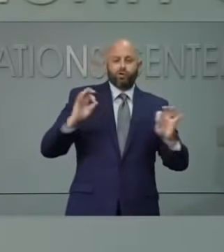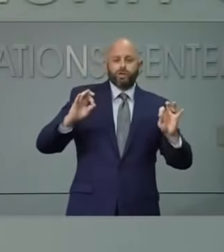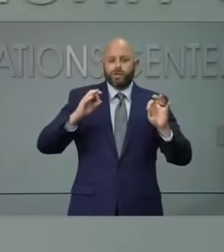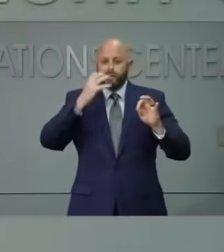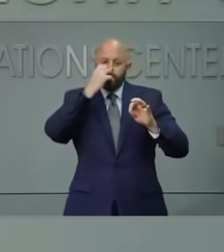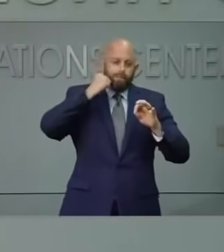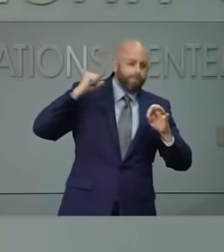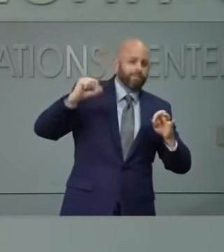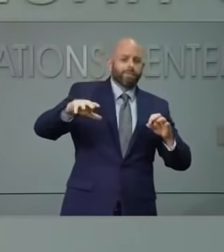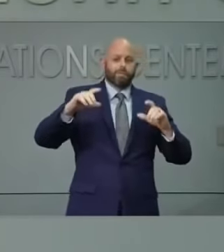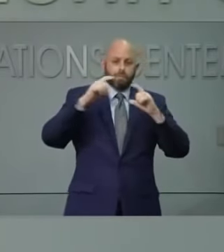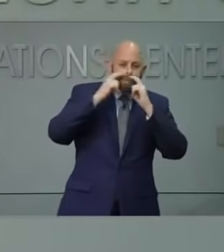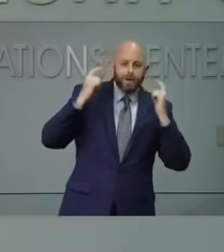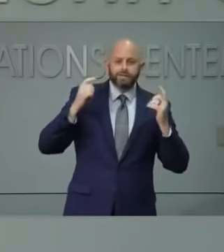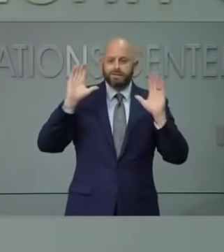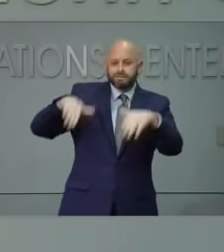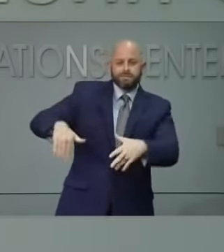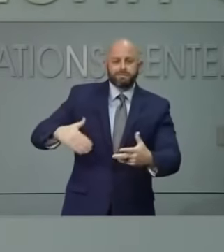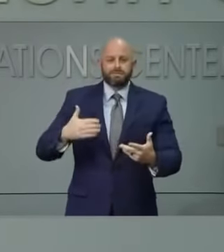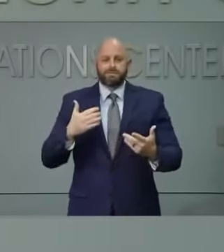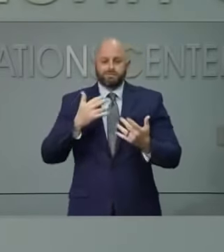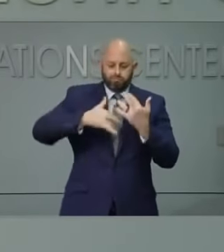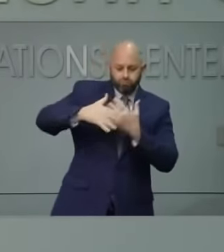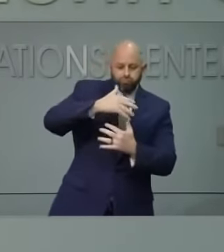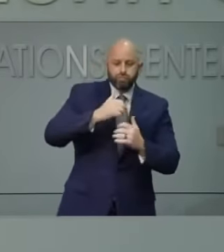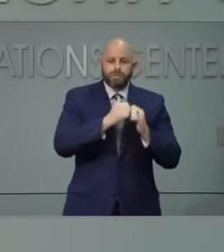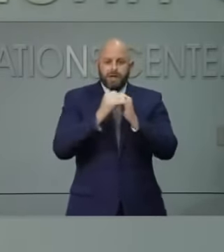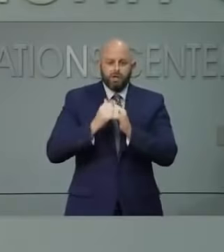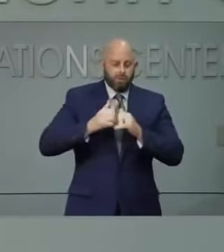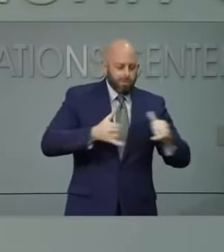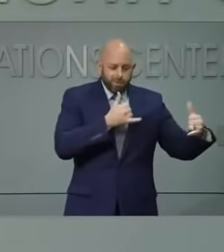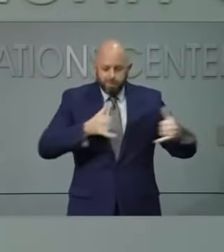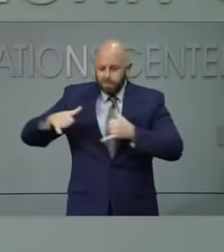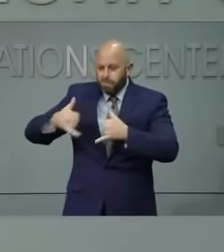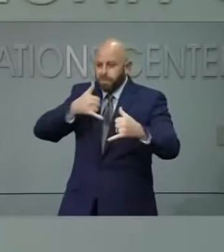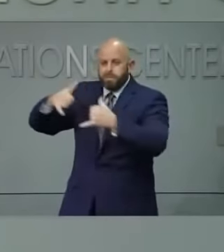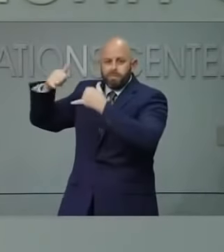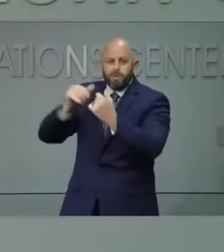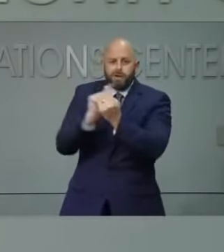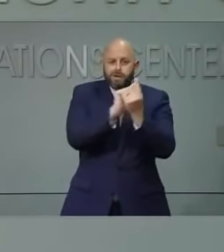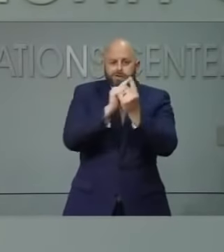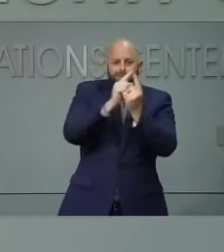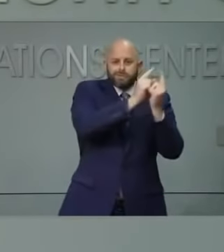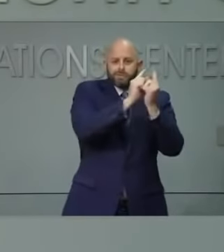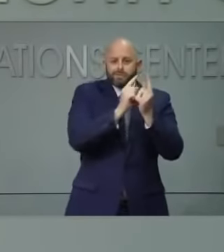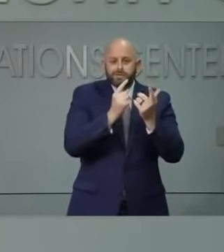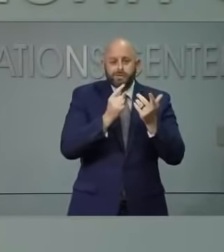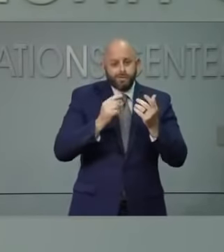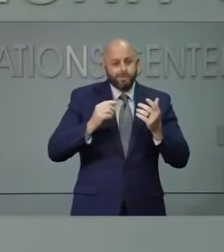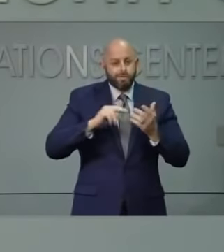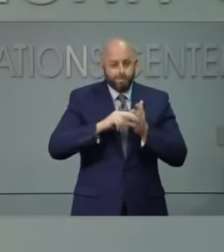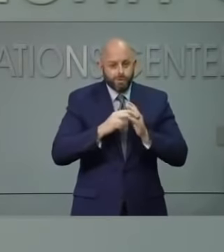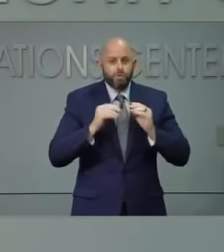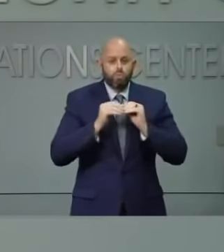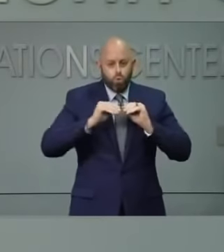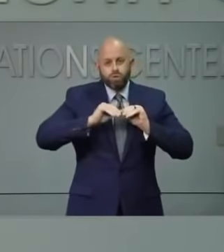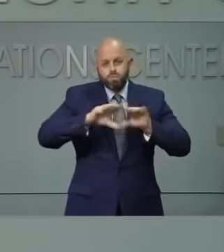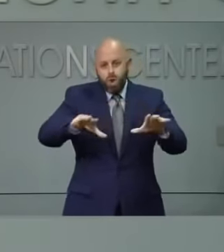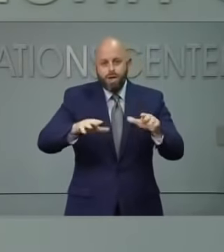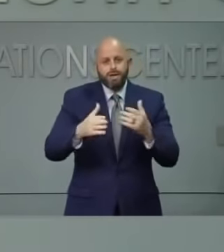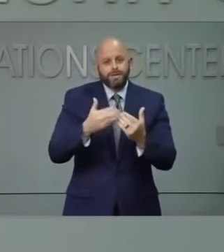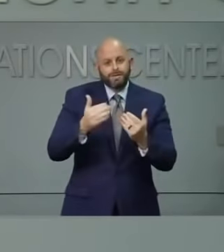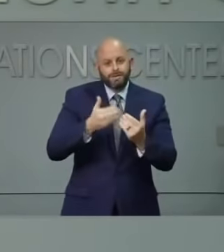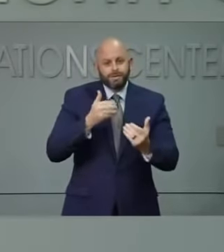closer together, and can be more opportunities to spread the virus. And what we're trying to